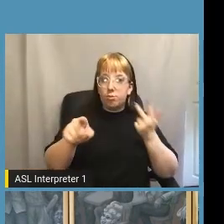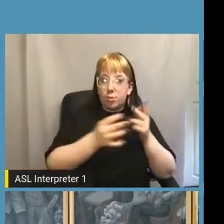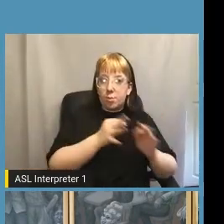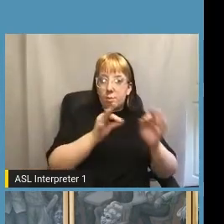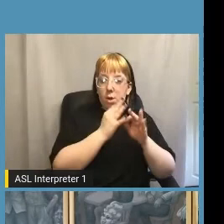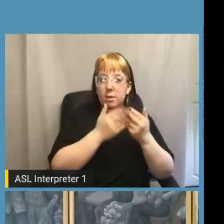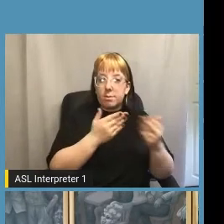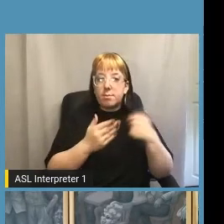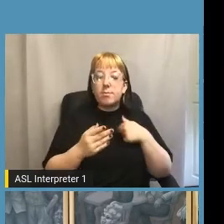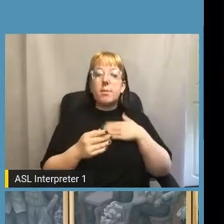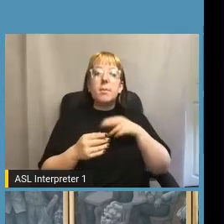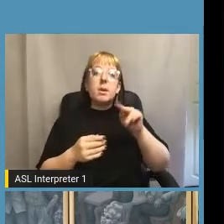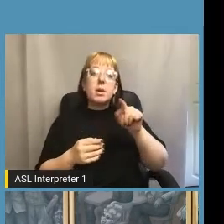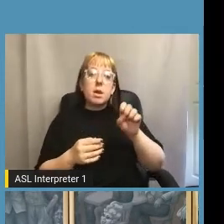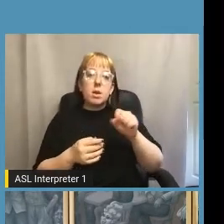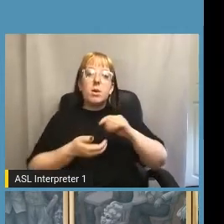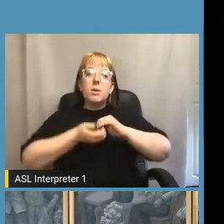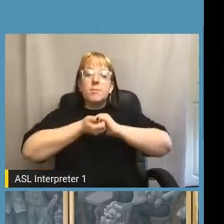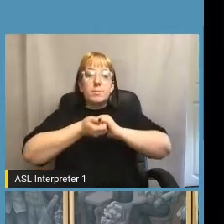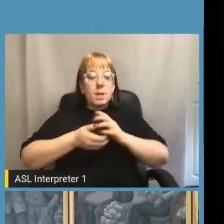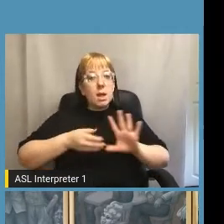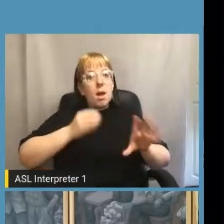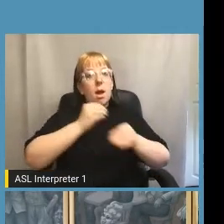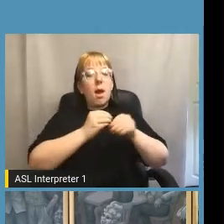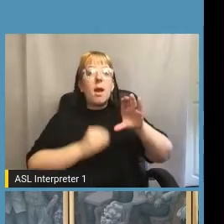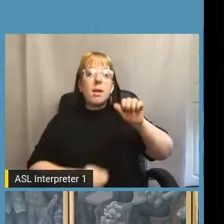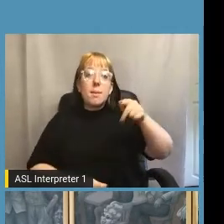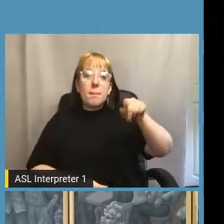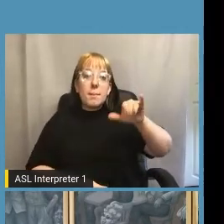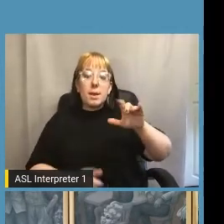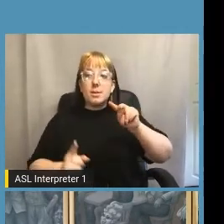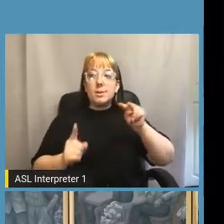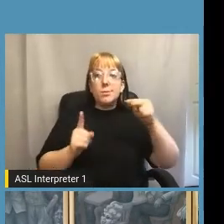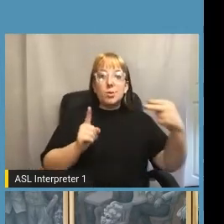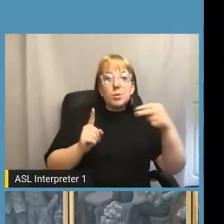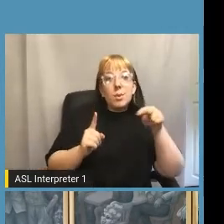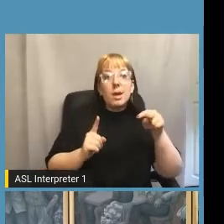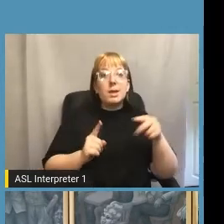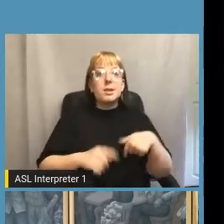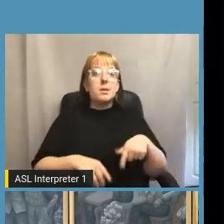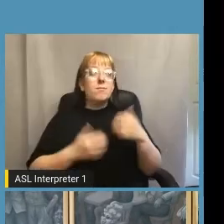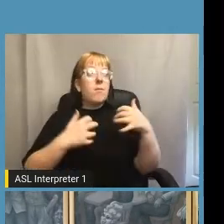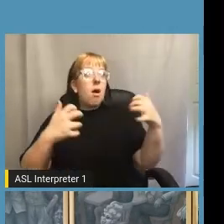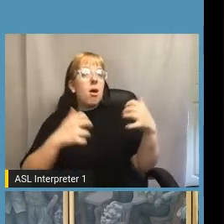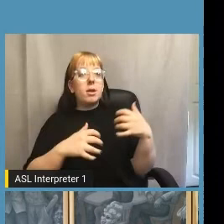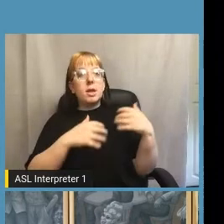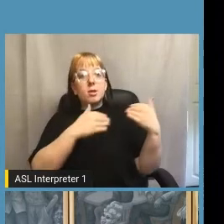are that partnerships can add capacity, perspective, audience, authority, and joy.